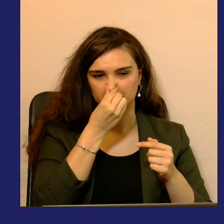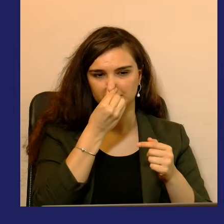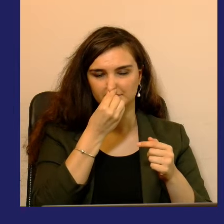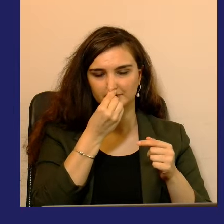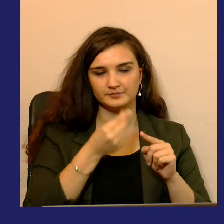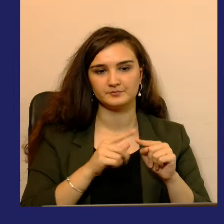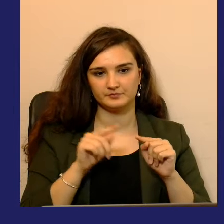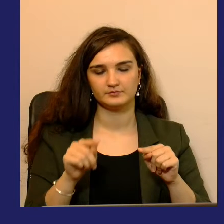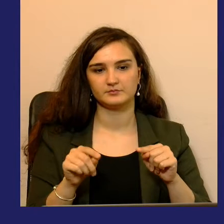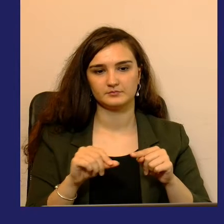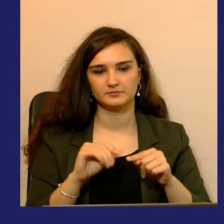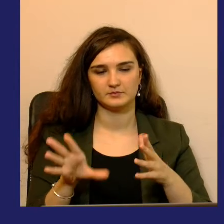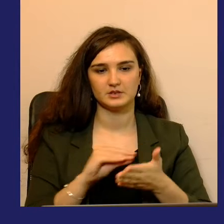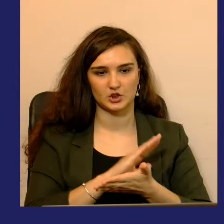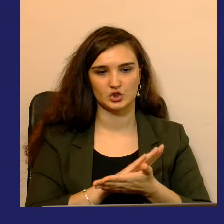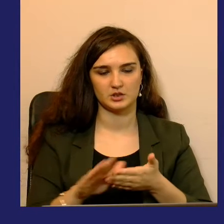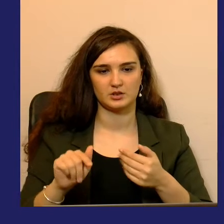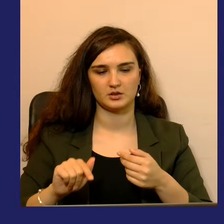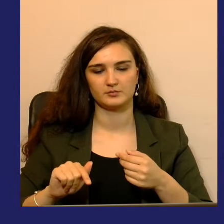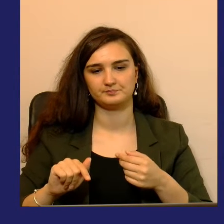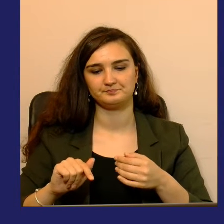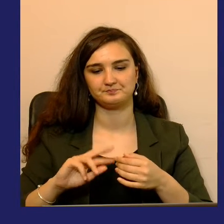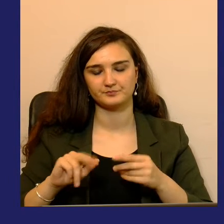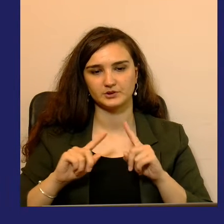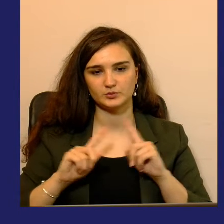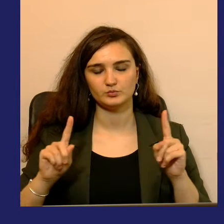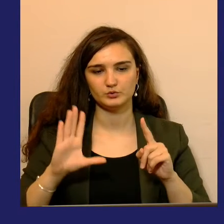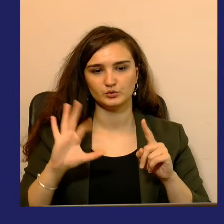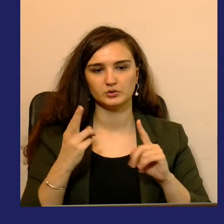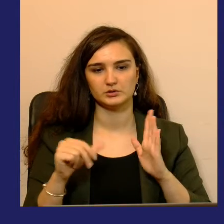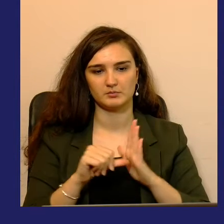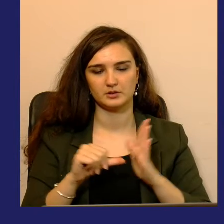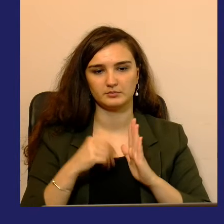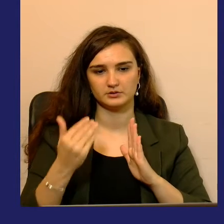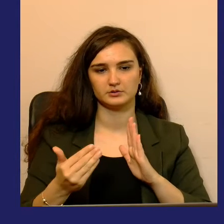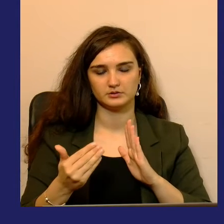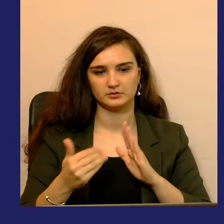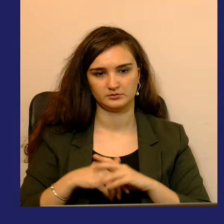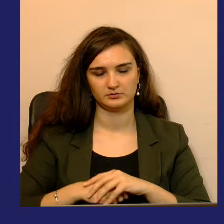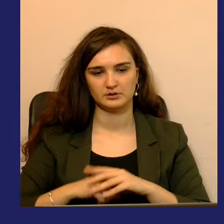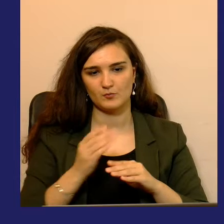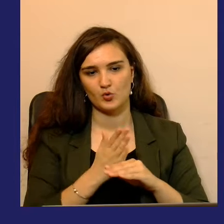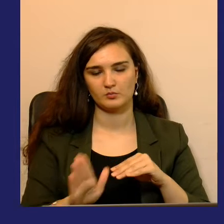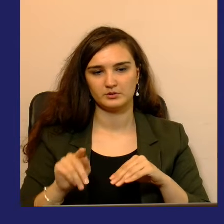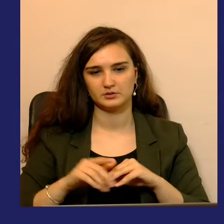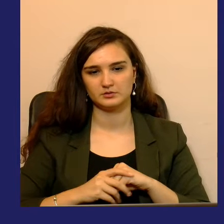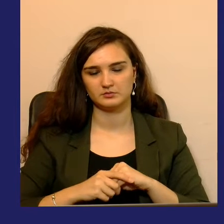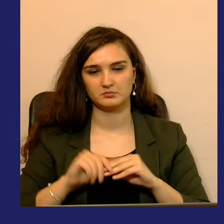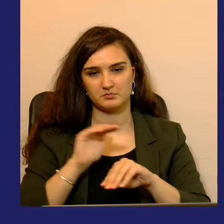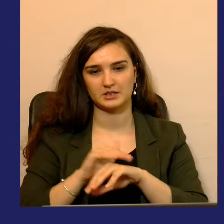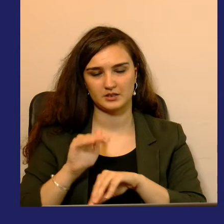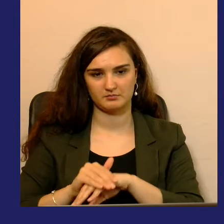provision of social assistance and are broadly advertising it.